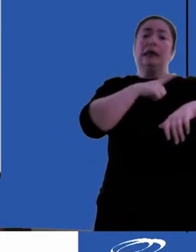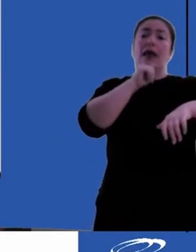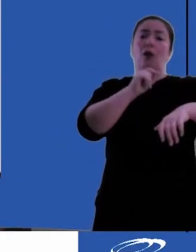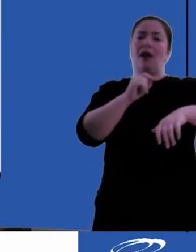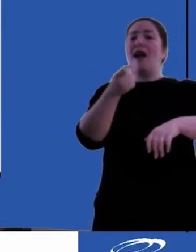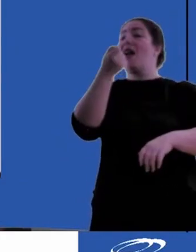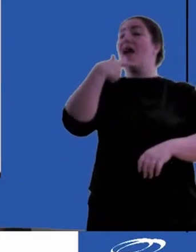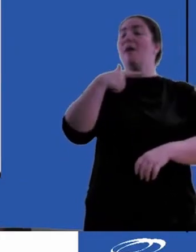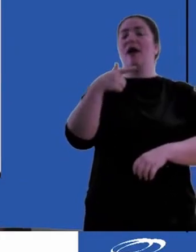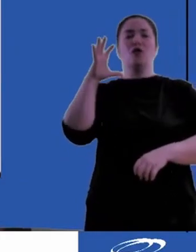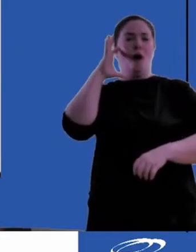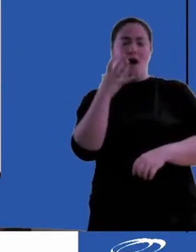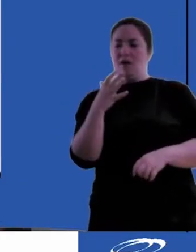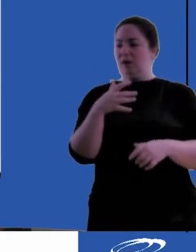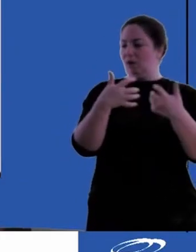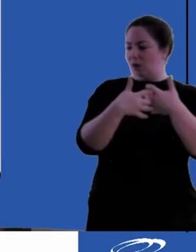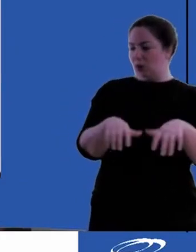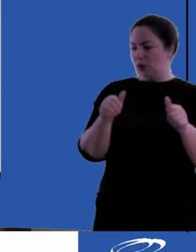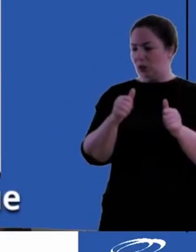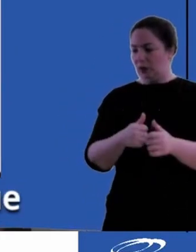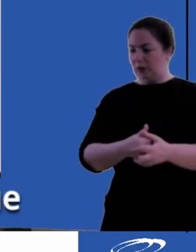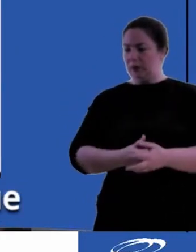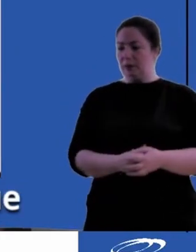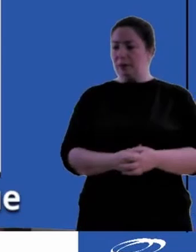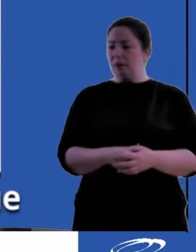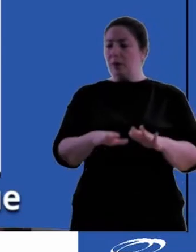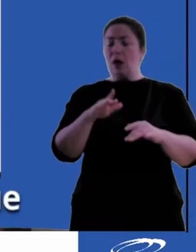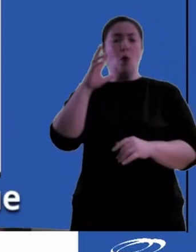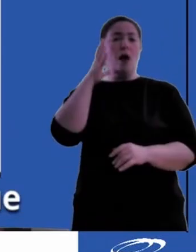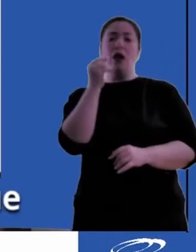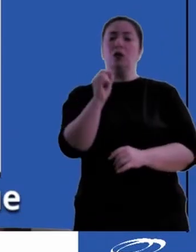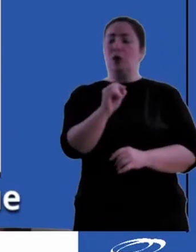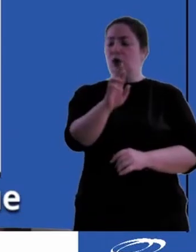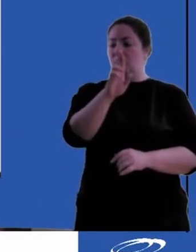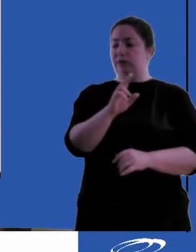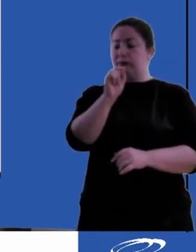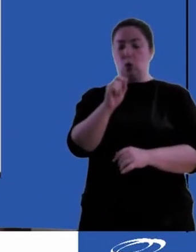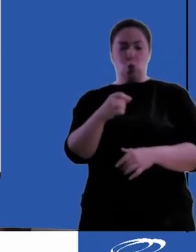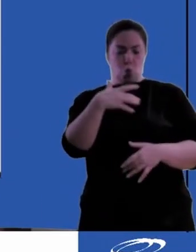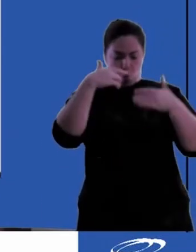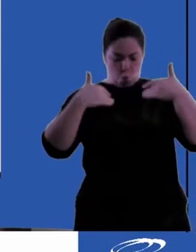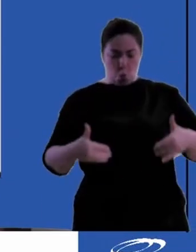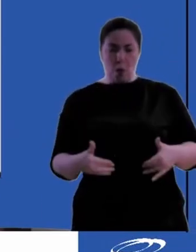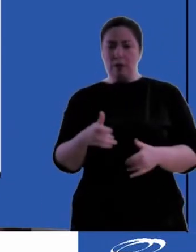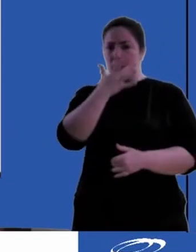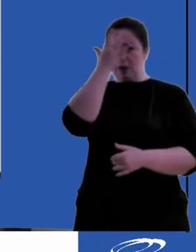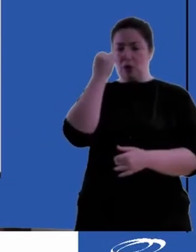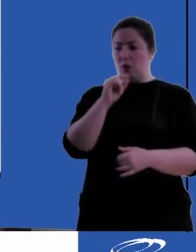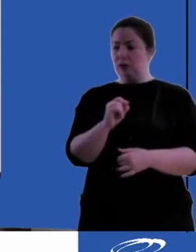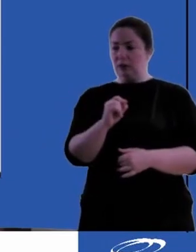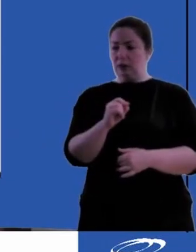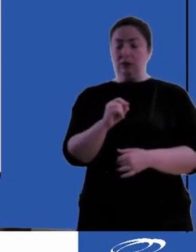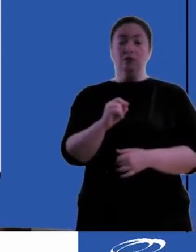Also, historically, we were told based on guidelines that we needed 5 or 6 tissue specimens from every